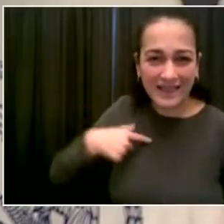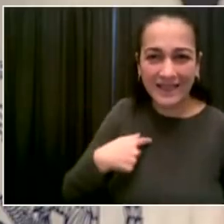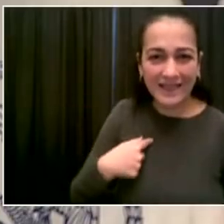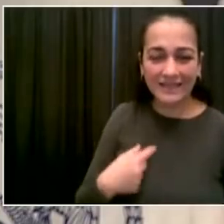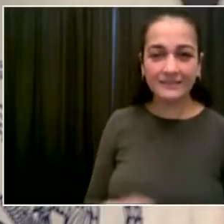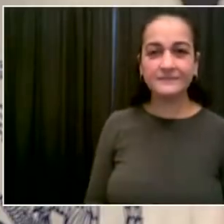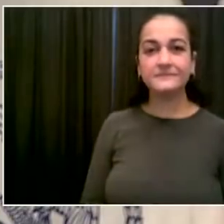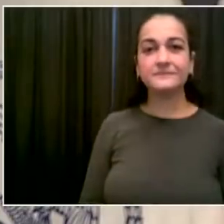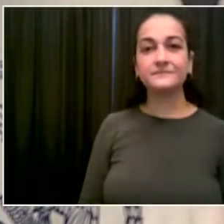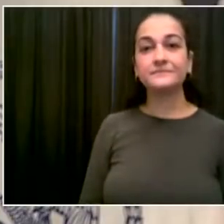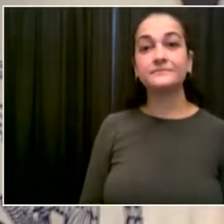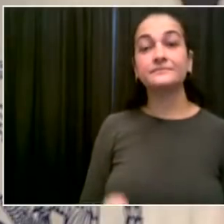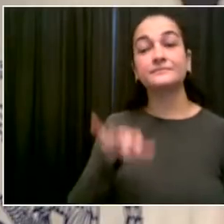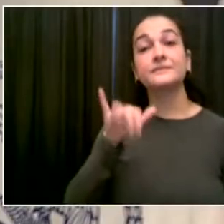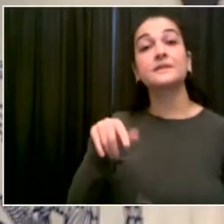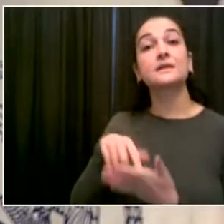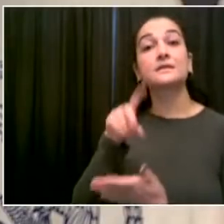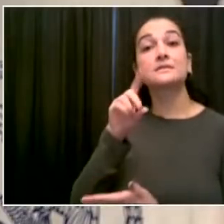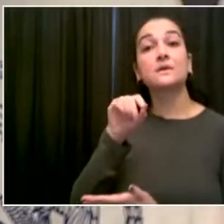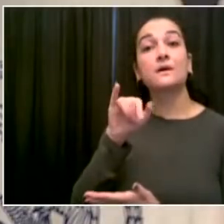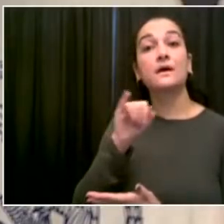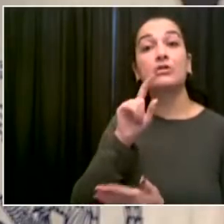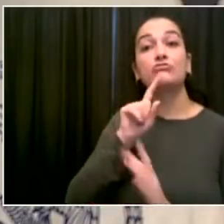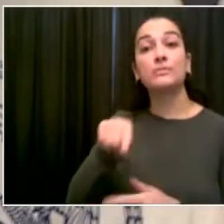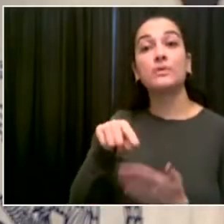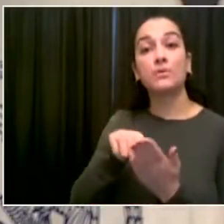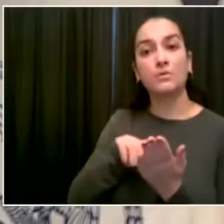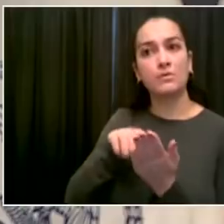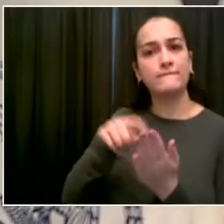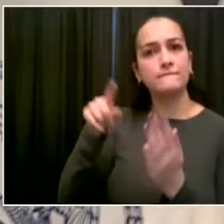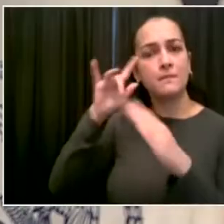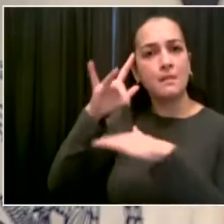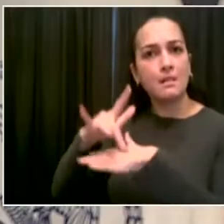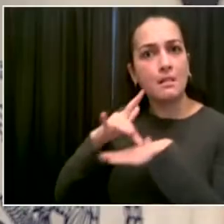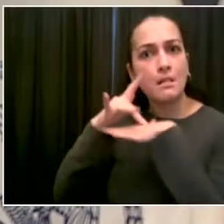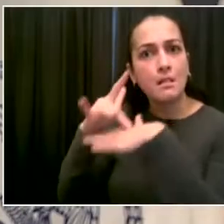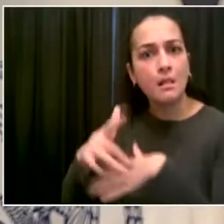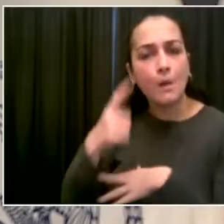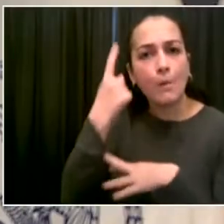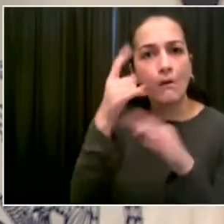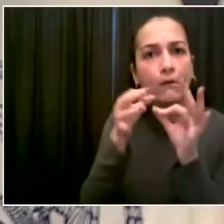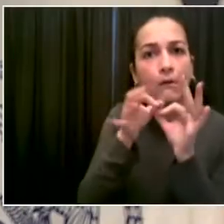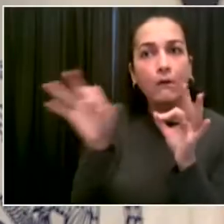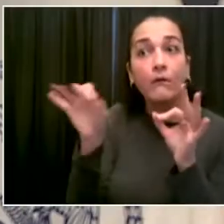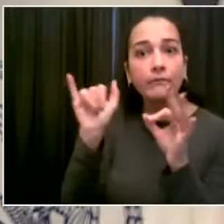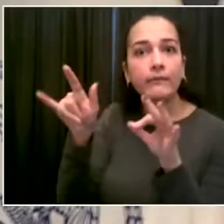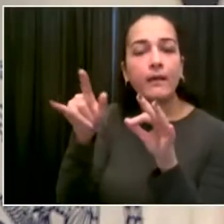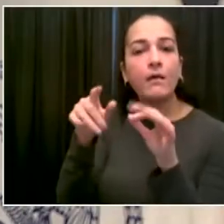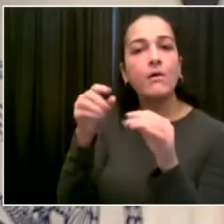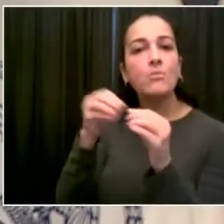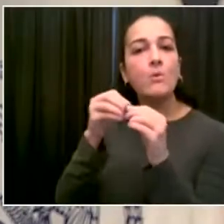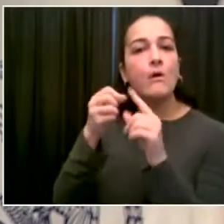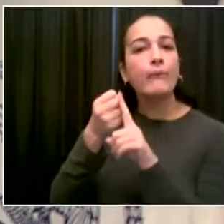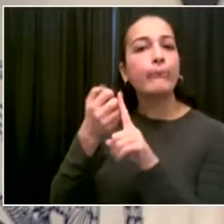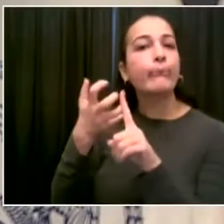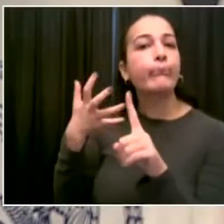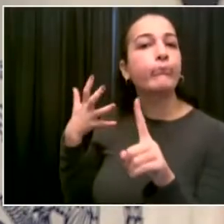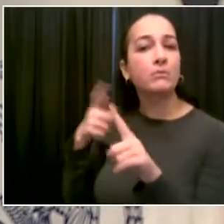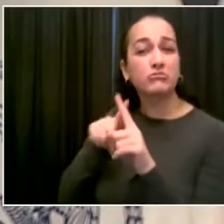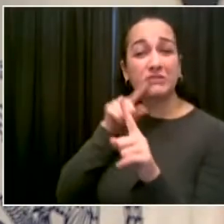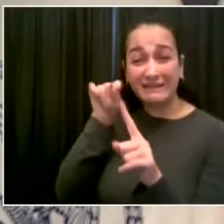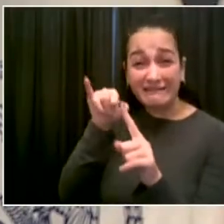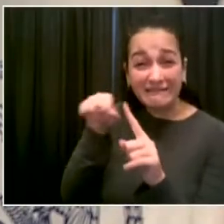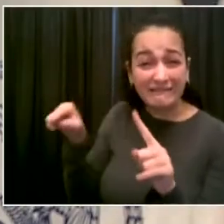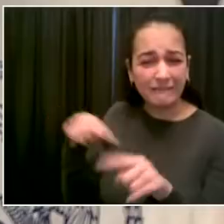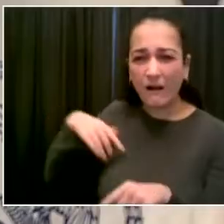were set, how everyone, myself included, my family was instructed, there was this absolute gap in terms of acknowledging